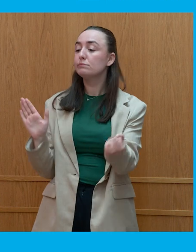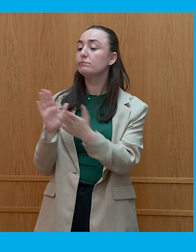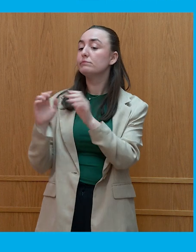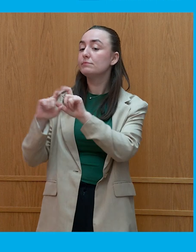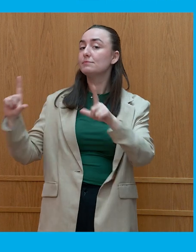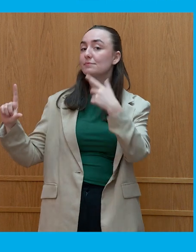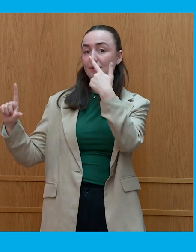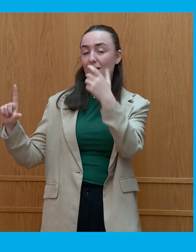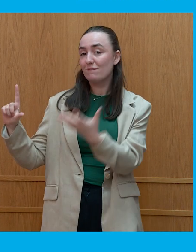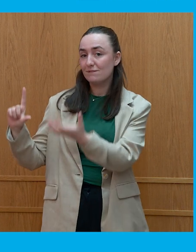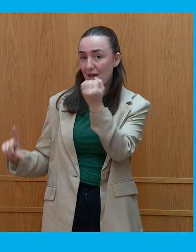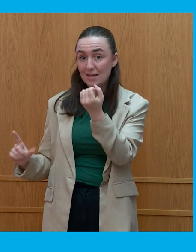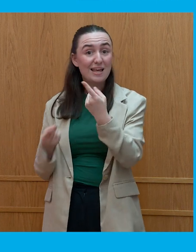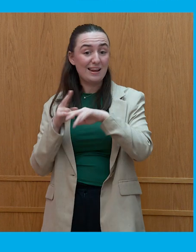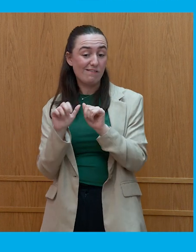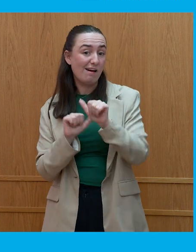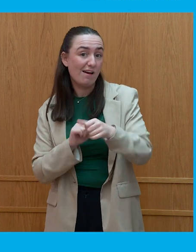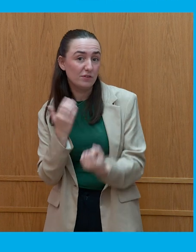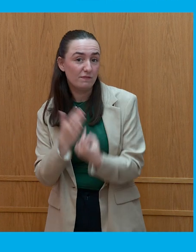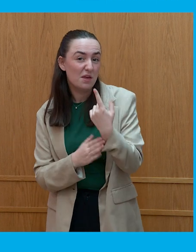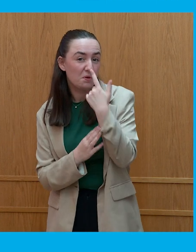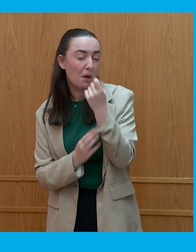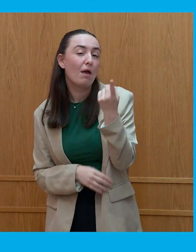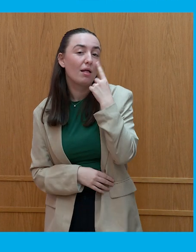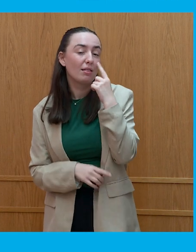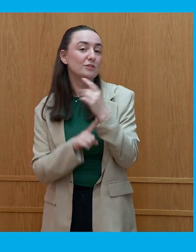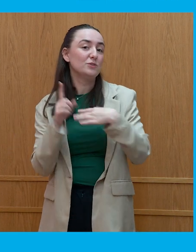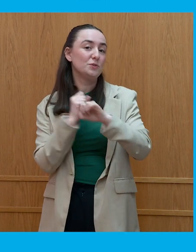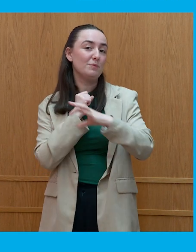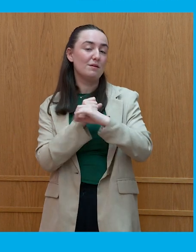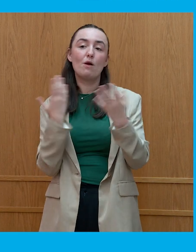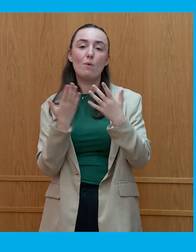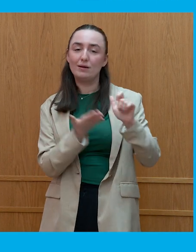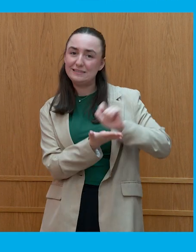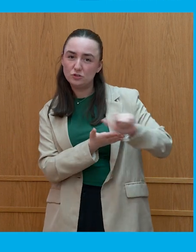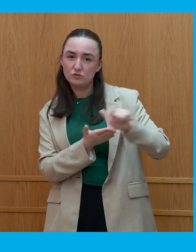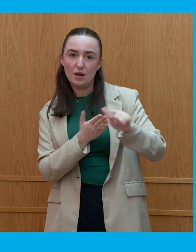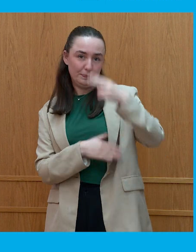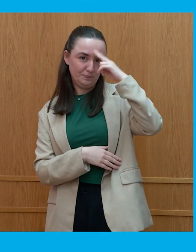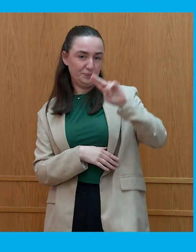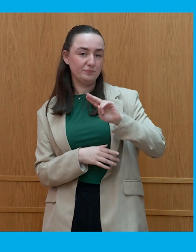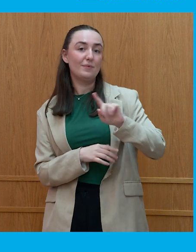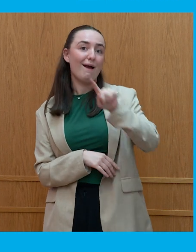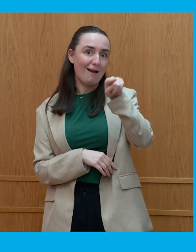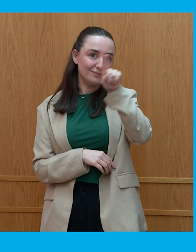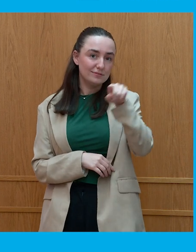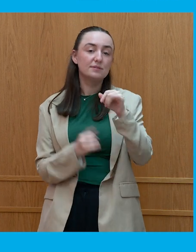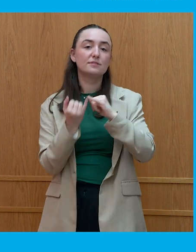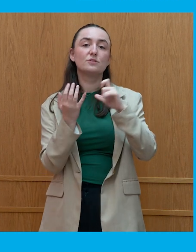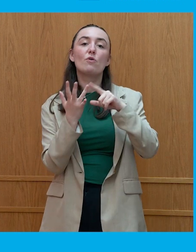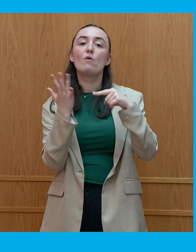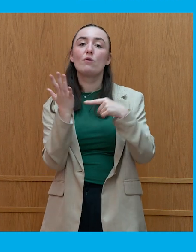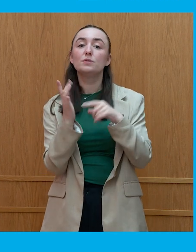channels, I'm told, are for Instagram, it's Scott Parl, at Scott Parl, quite